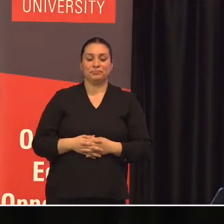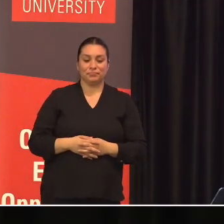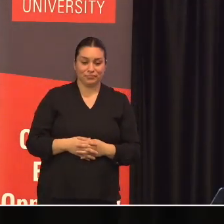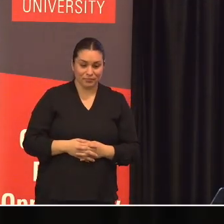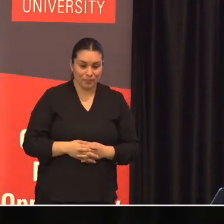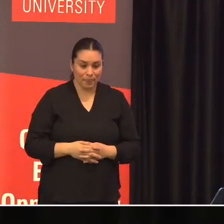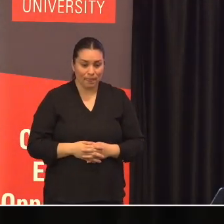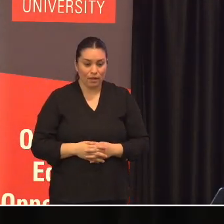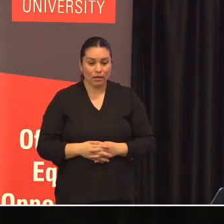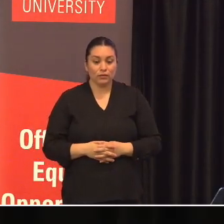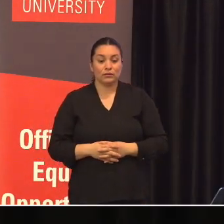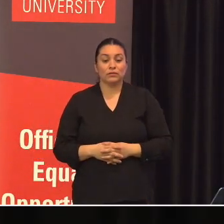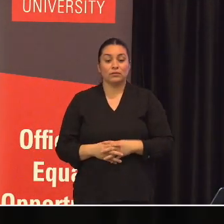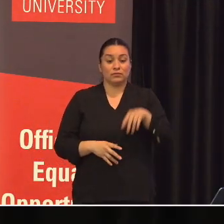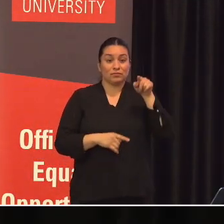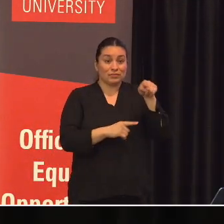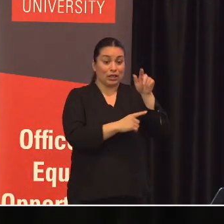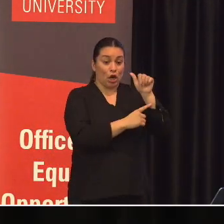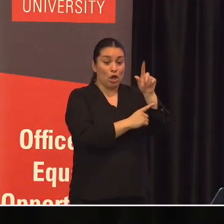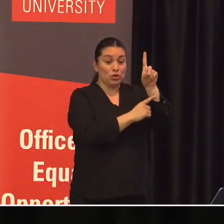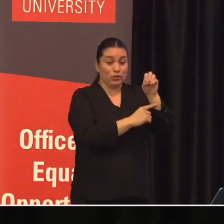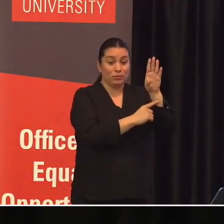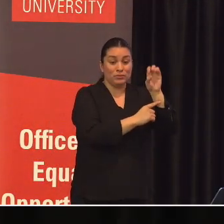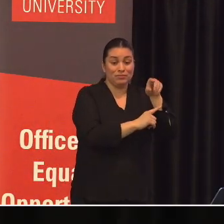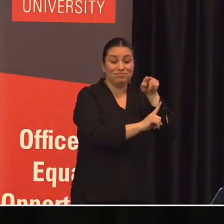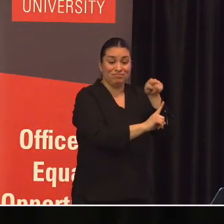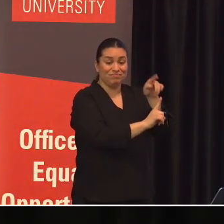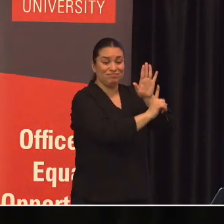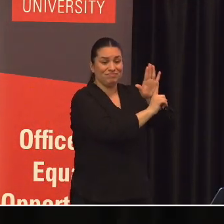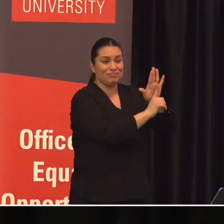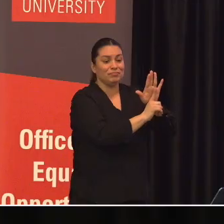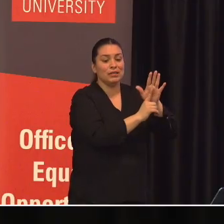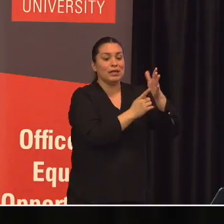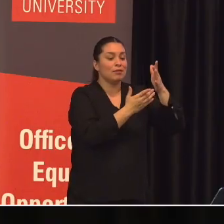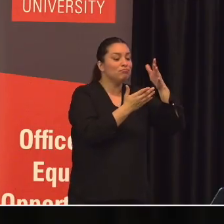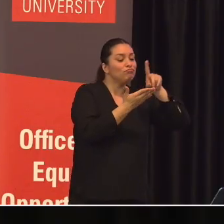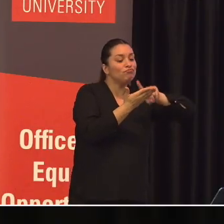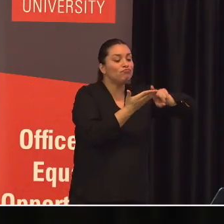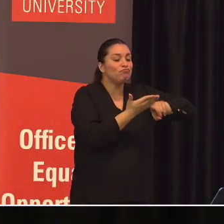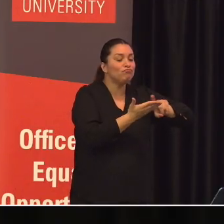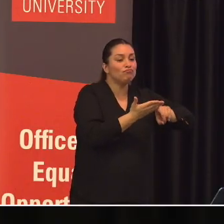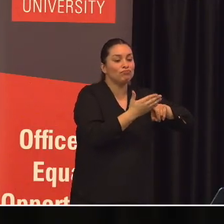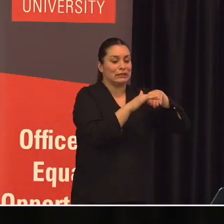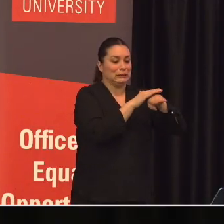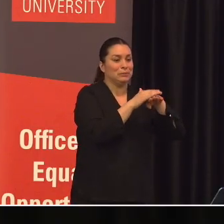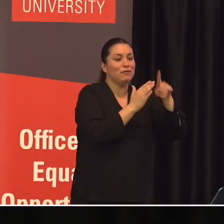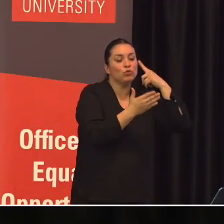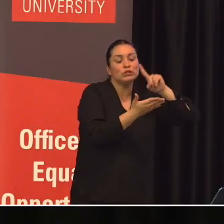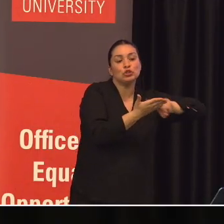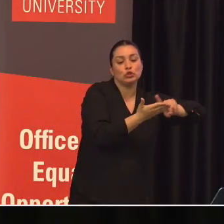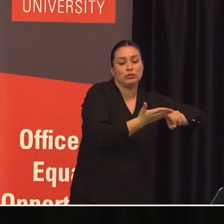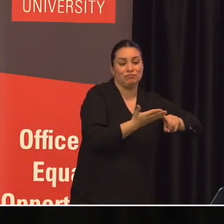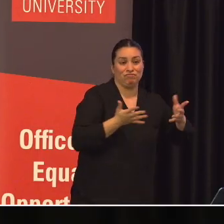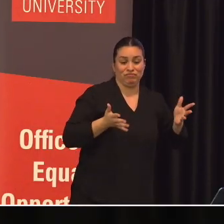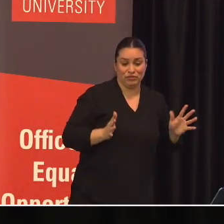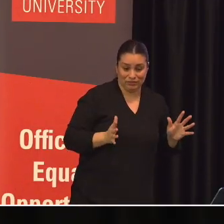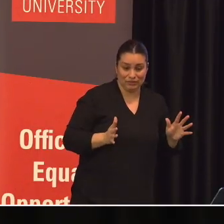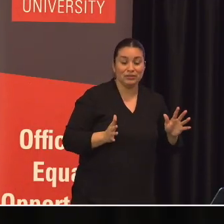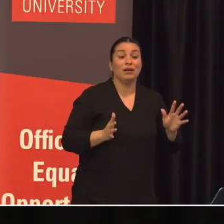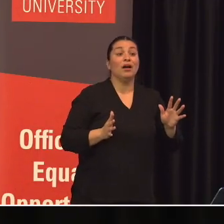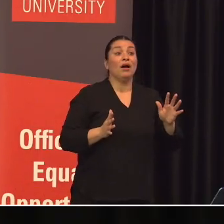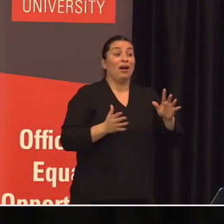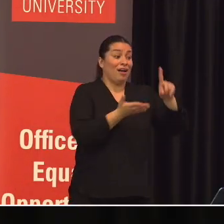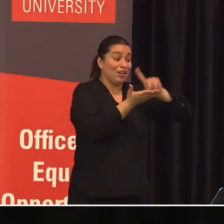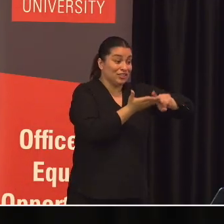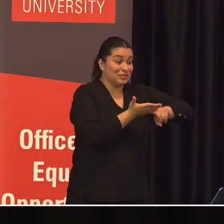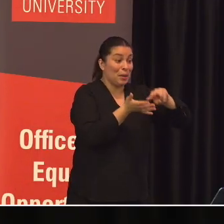Adobe checks some of those things, but it certainly does not check all of them, and its accuracy is questionable